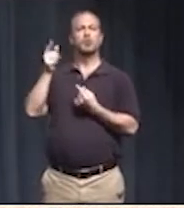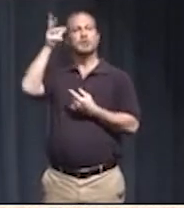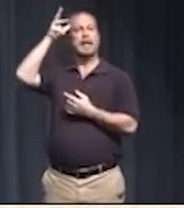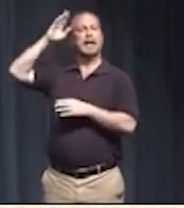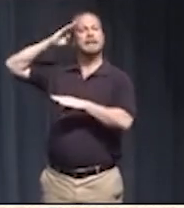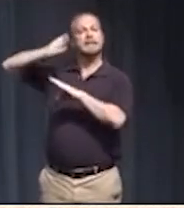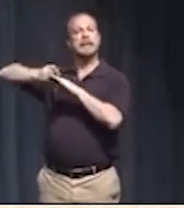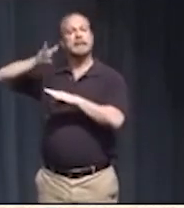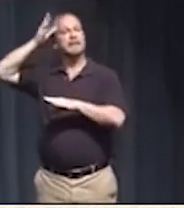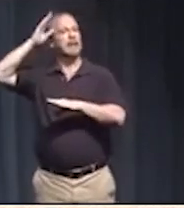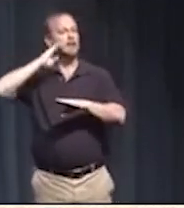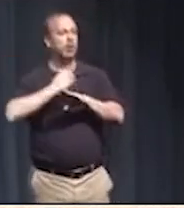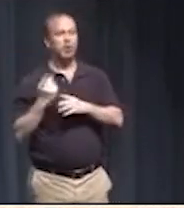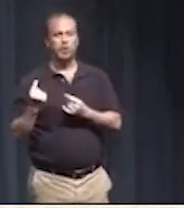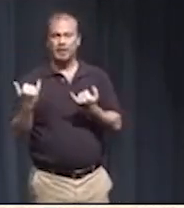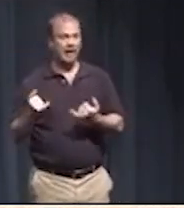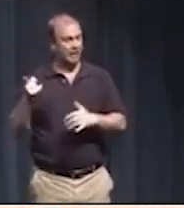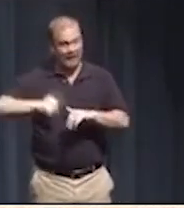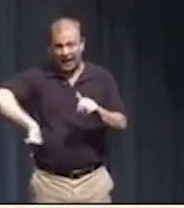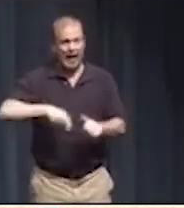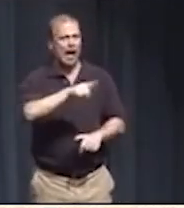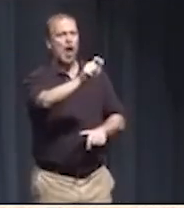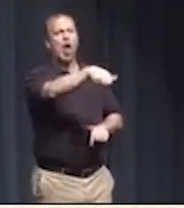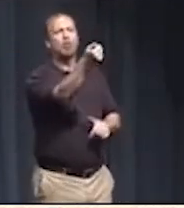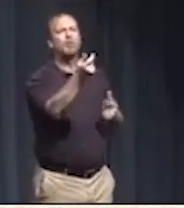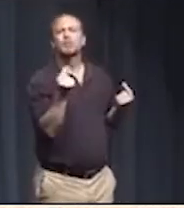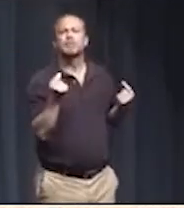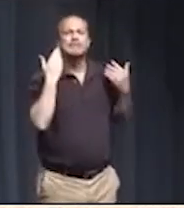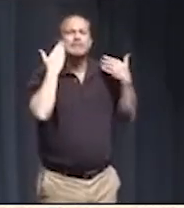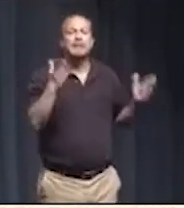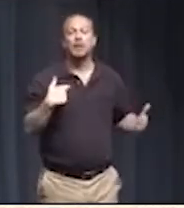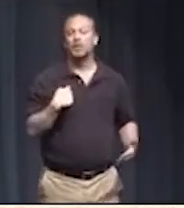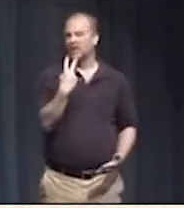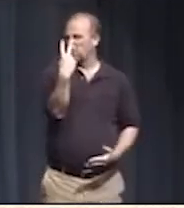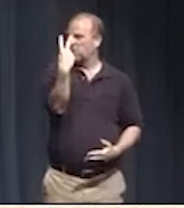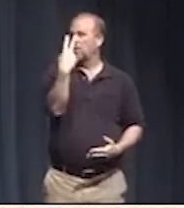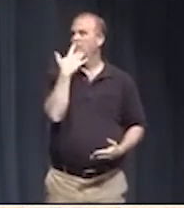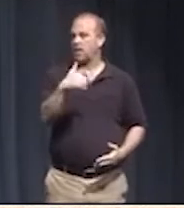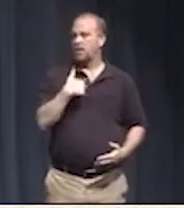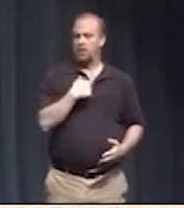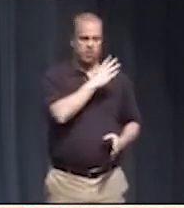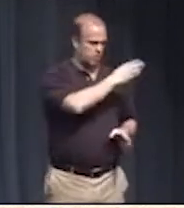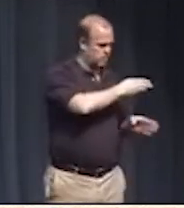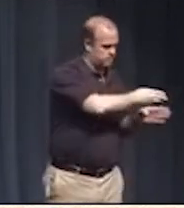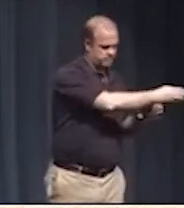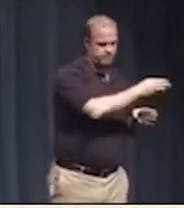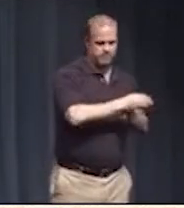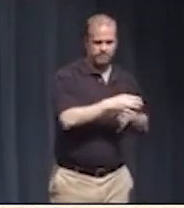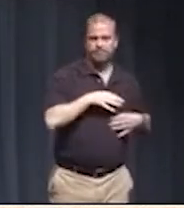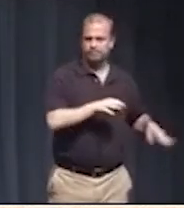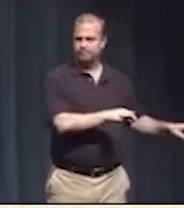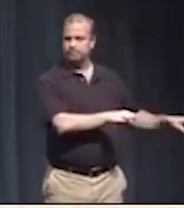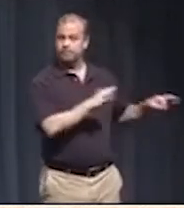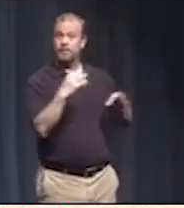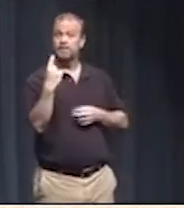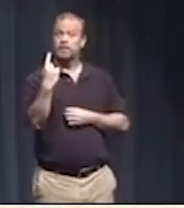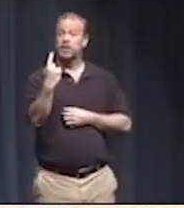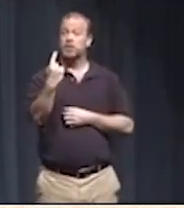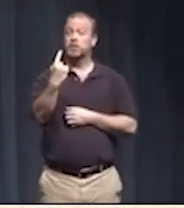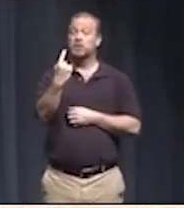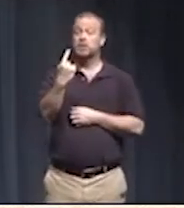dads and daughters do. I was lucky. We found two outlets that turned out really well. First off,